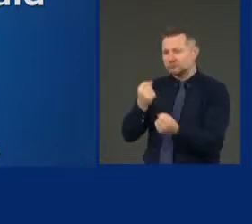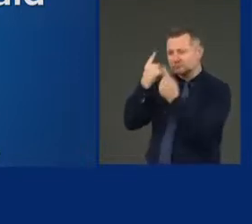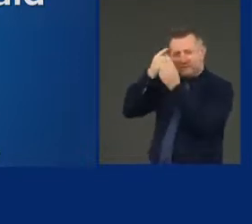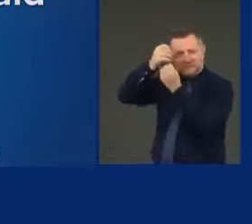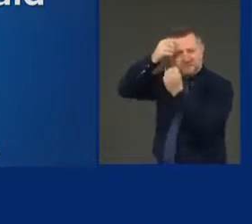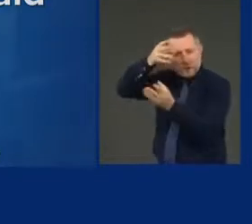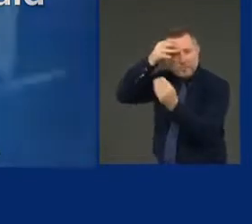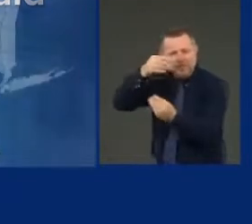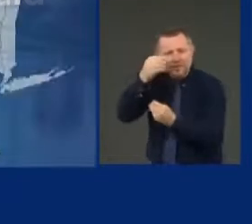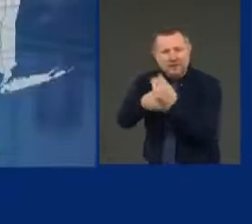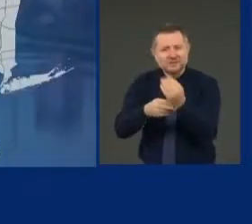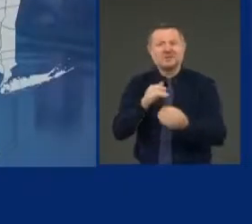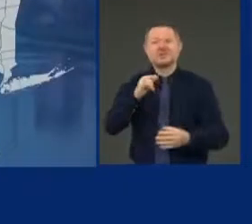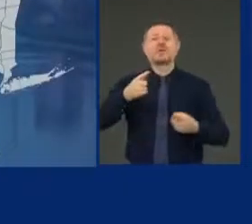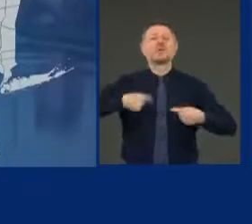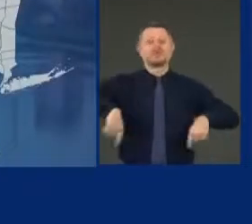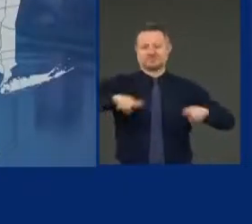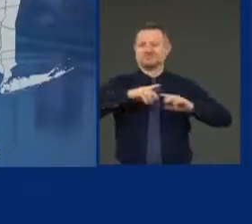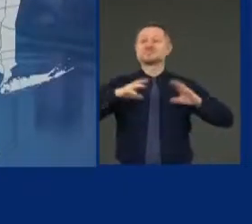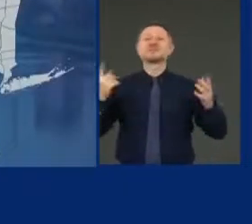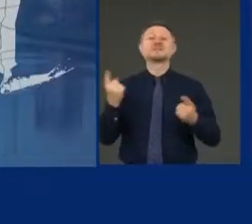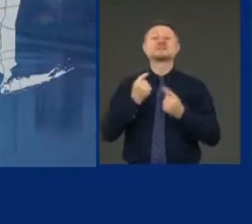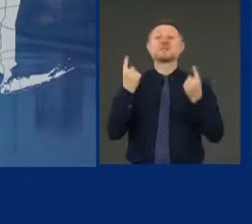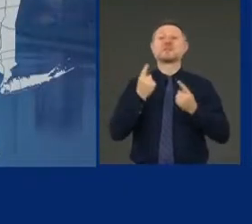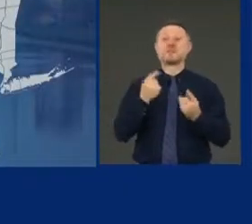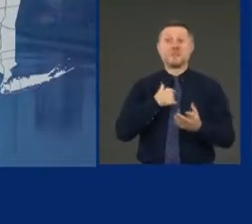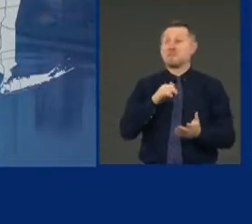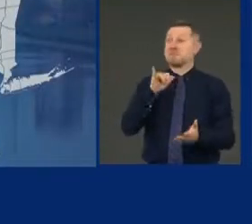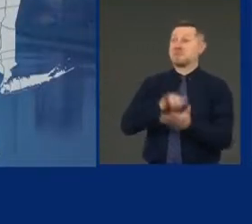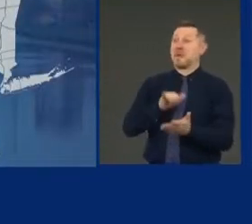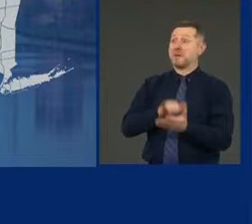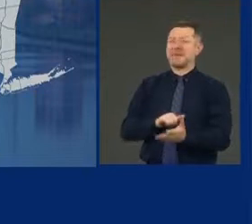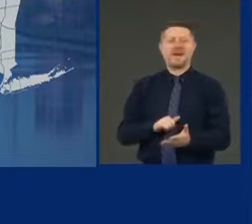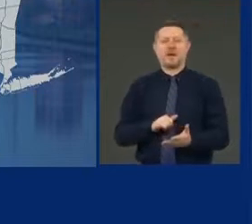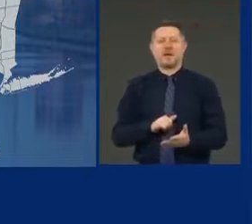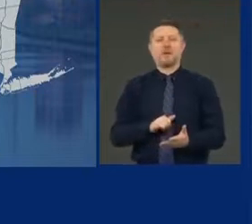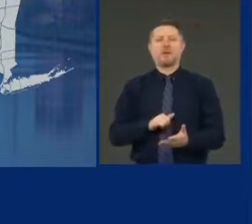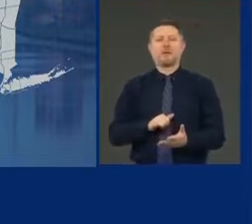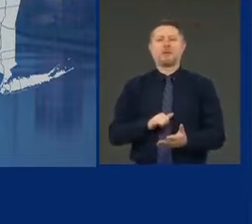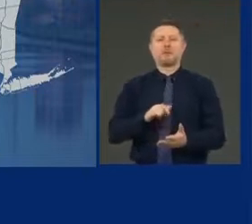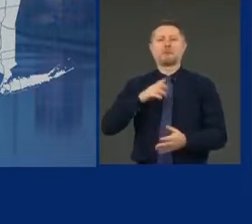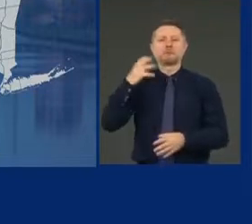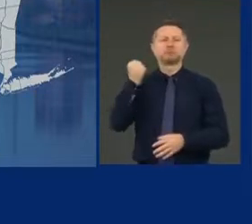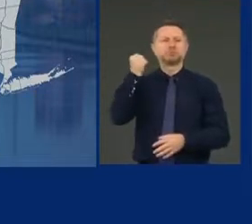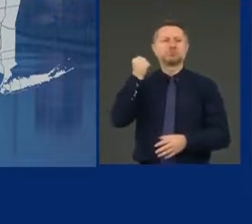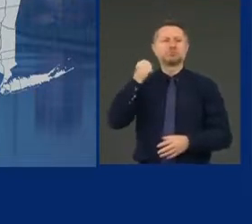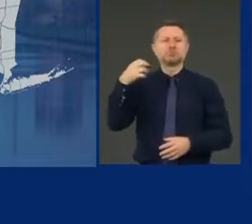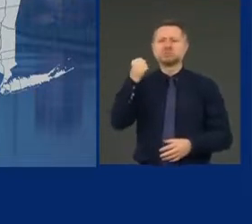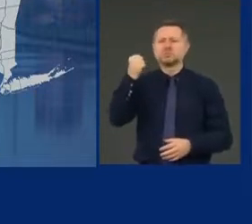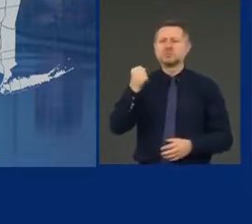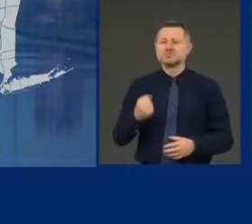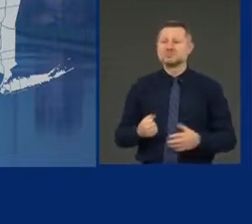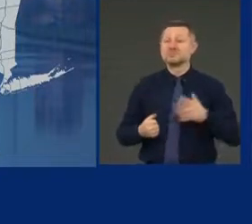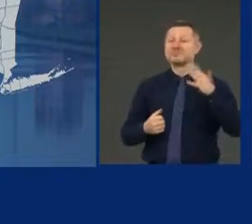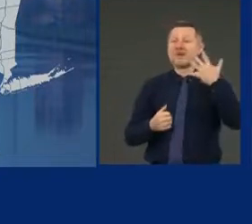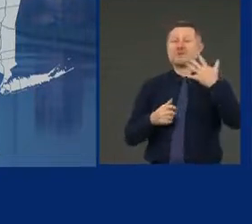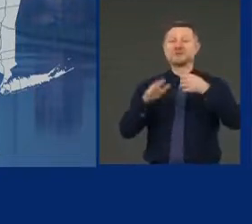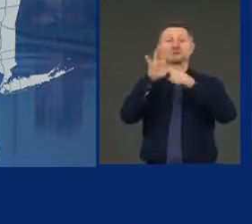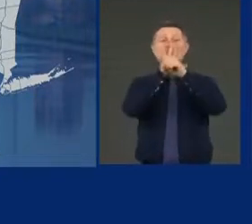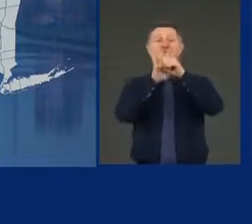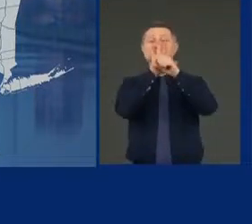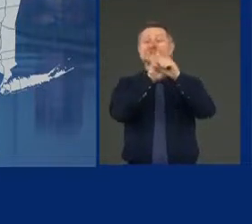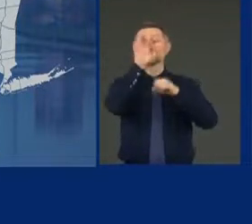They did the impossible, and that's what this was. Five regions in upstate New York entered phase two of